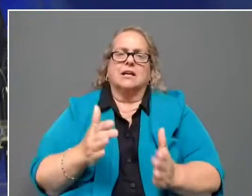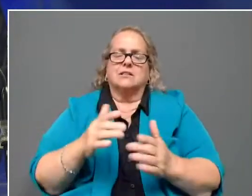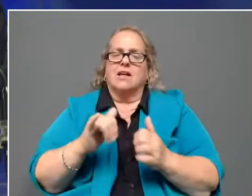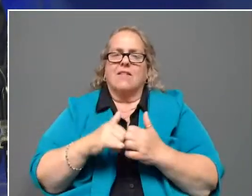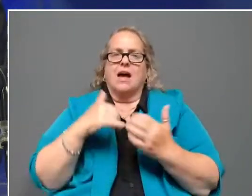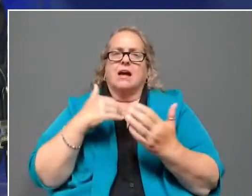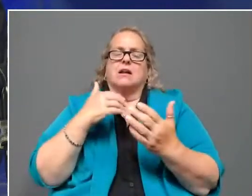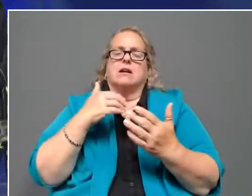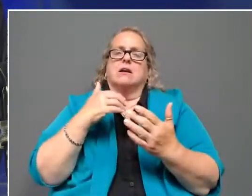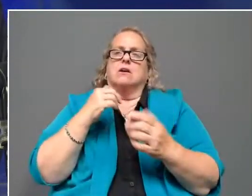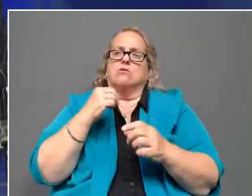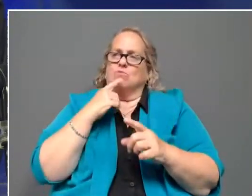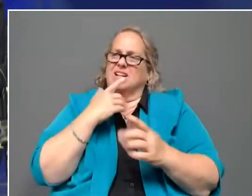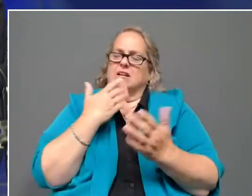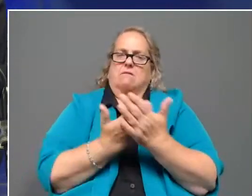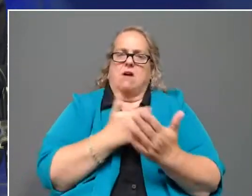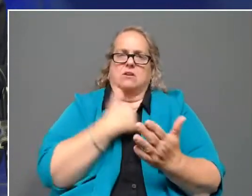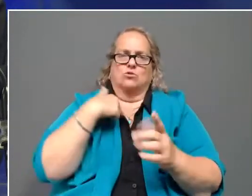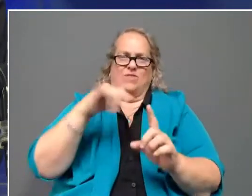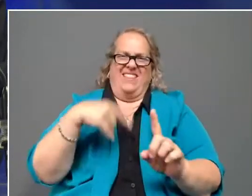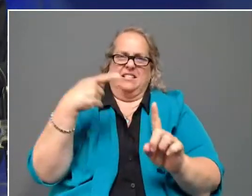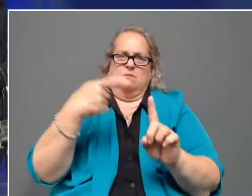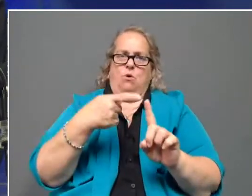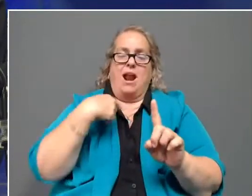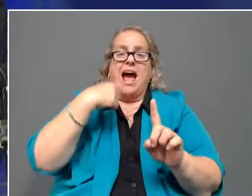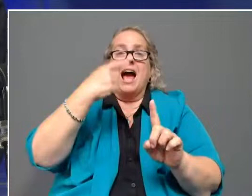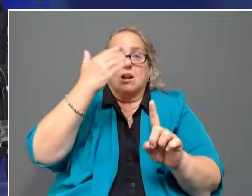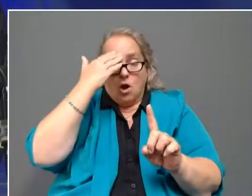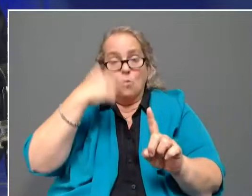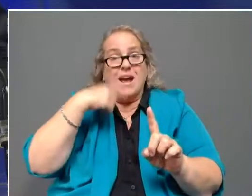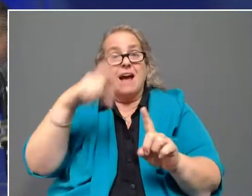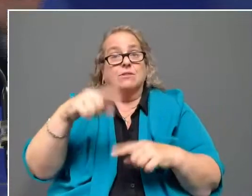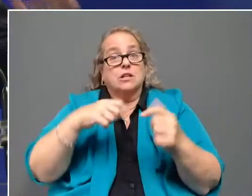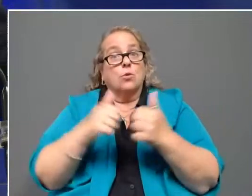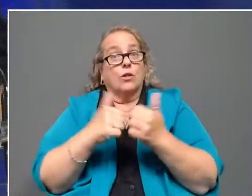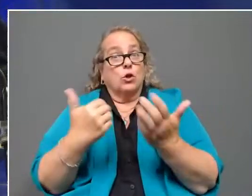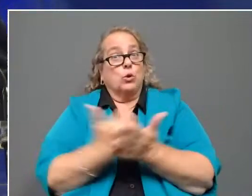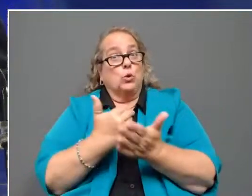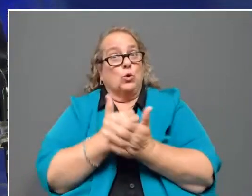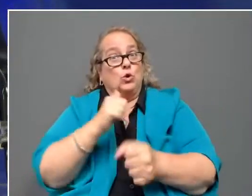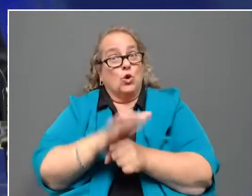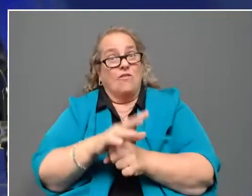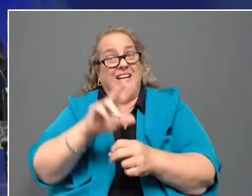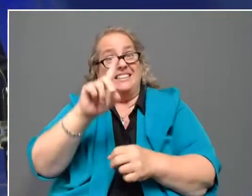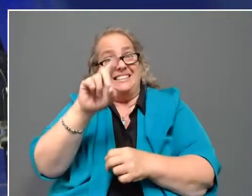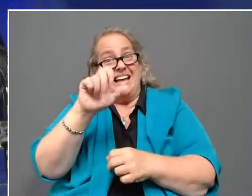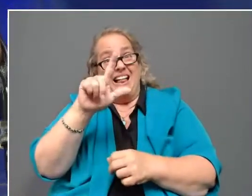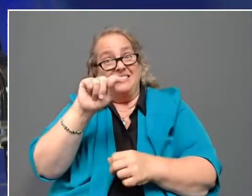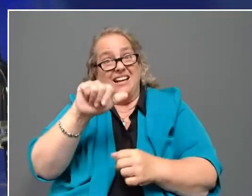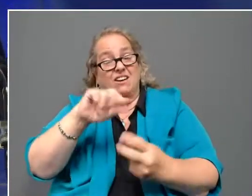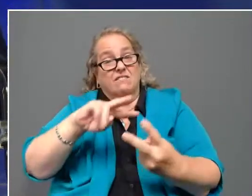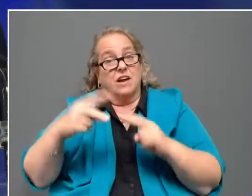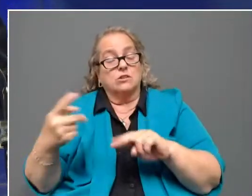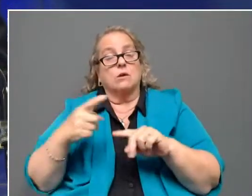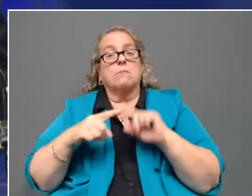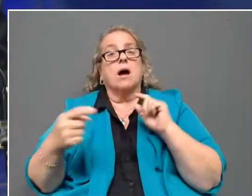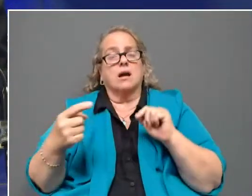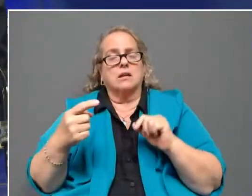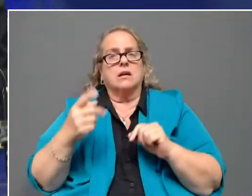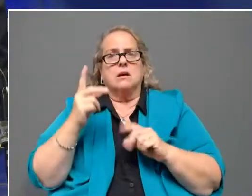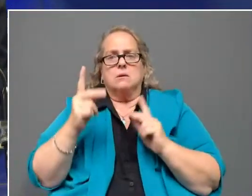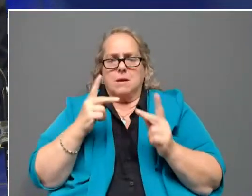believe that while we have to deal with this Delta variant, we are at a turning point where grief has become hope and stress has